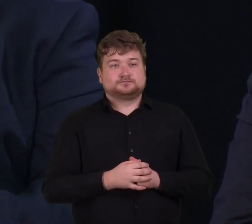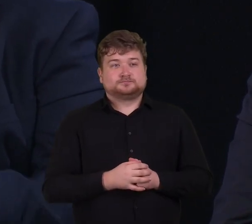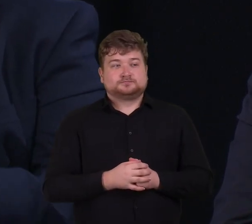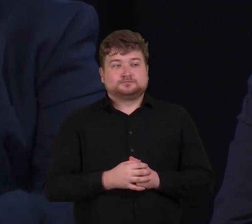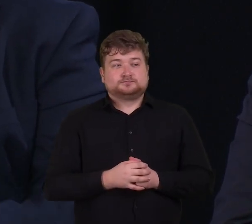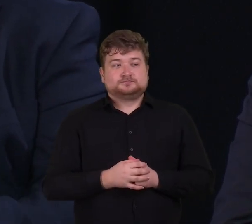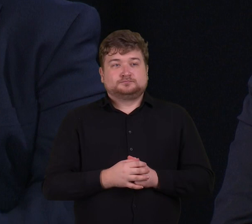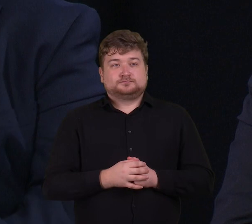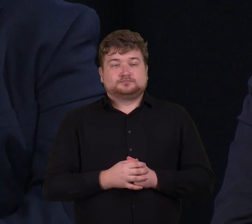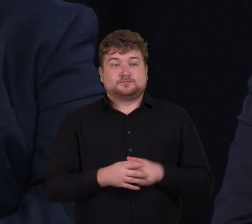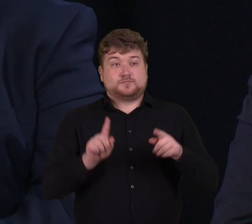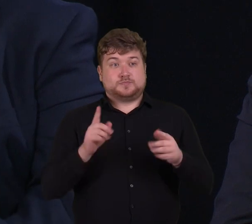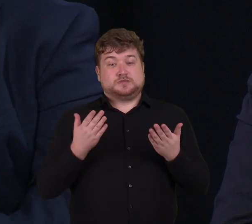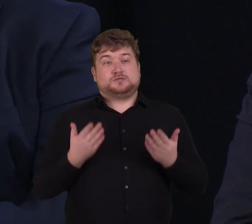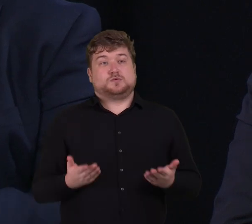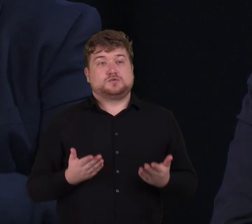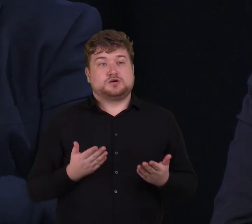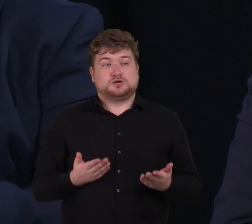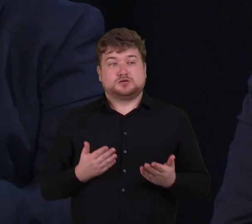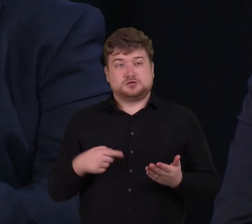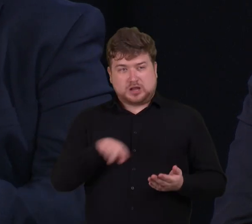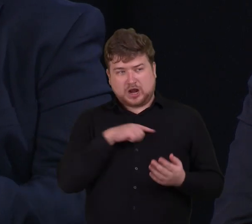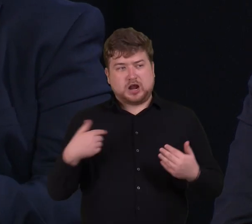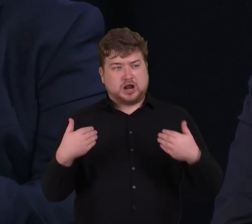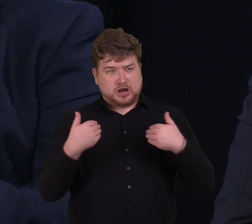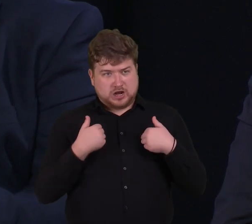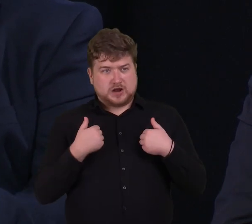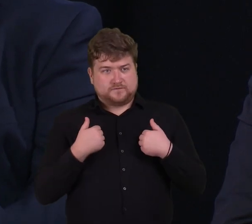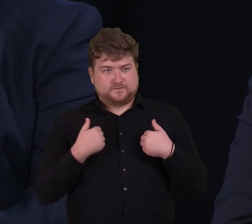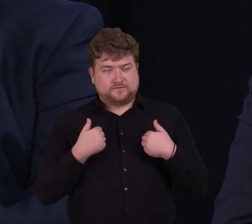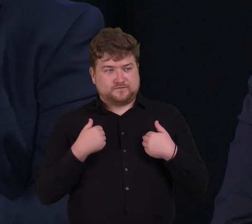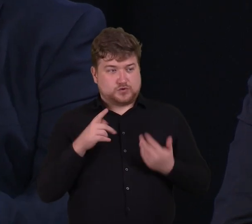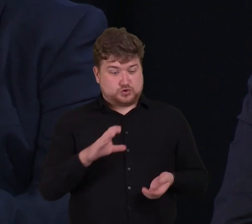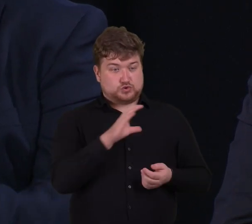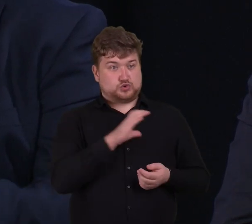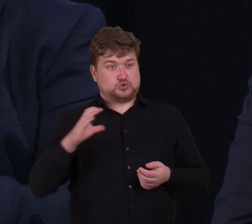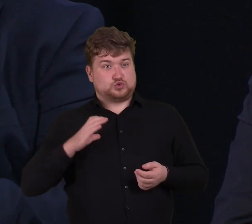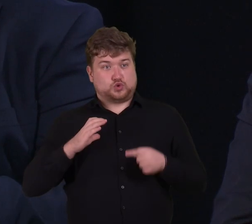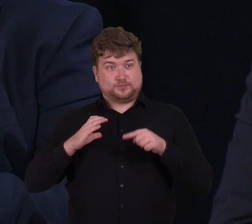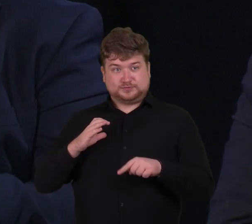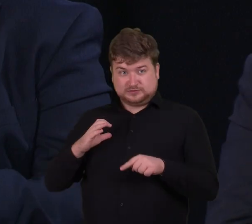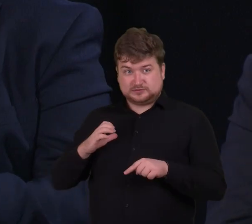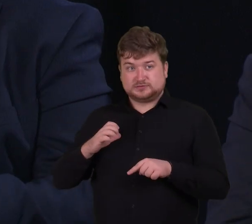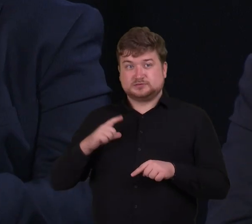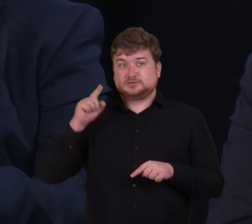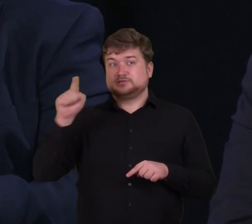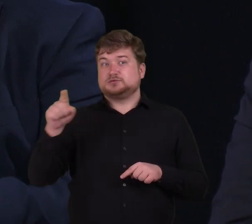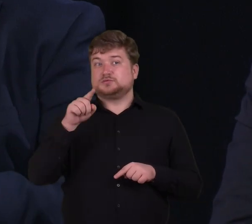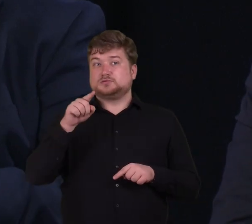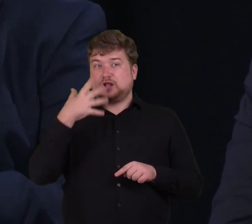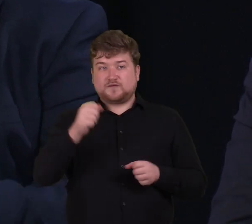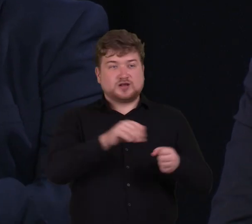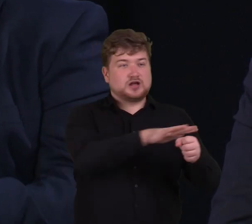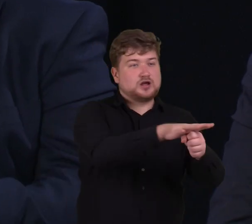understand and found that there are specific programs because it is one of the territories most affected by